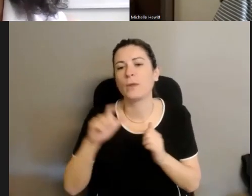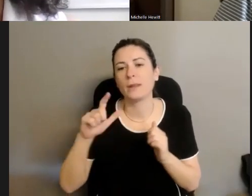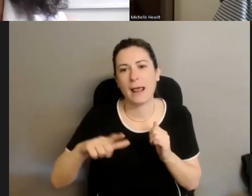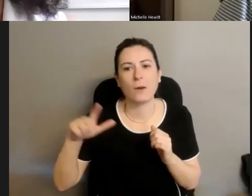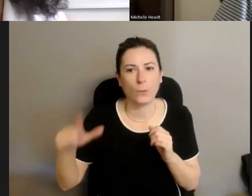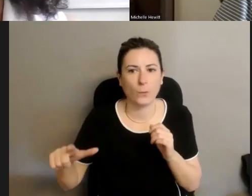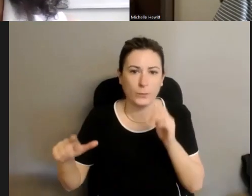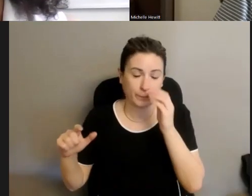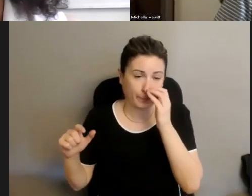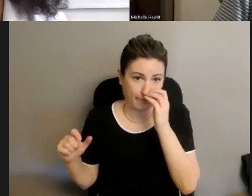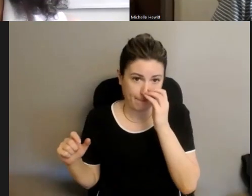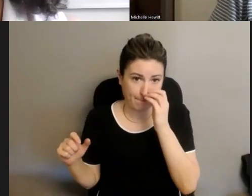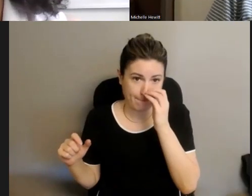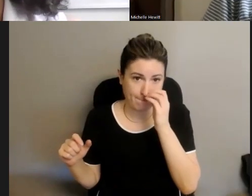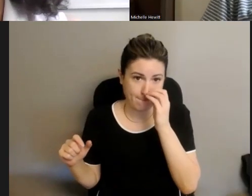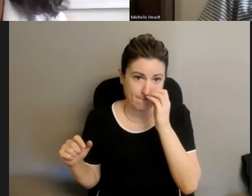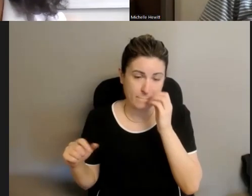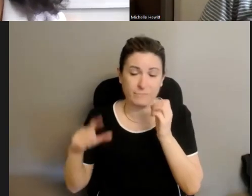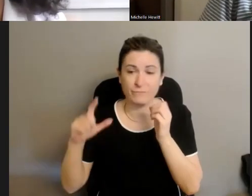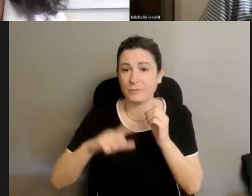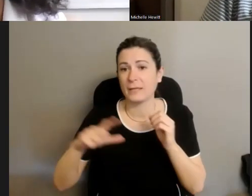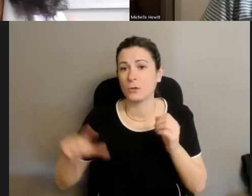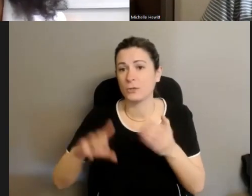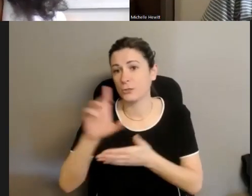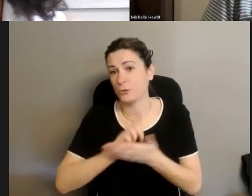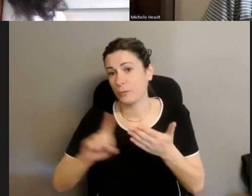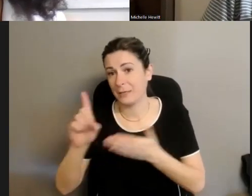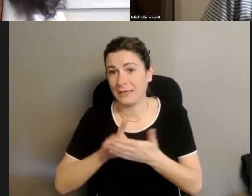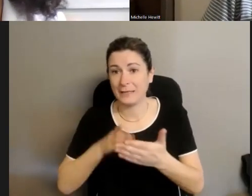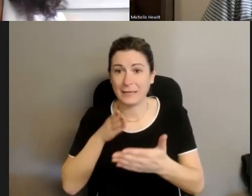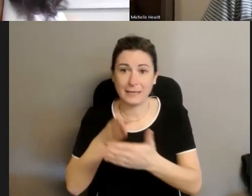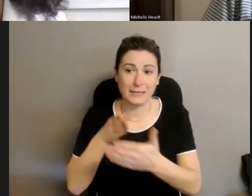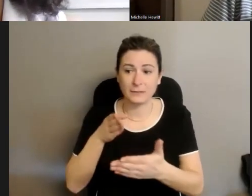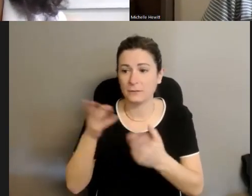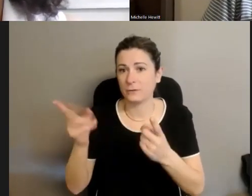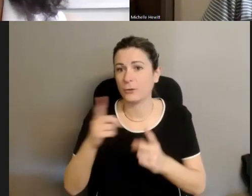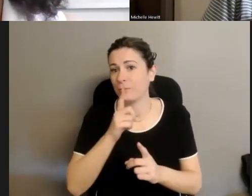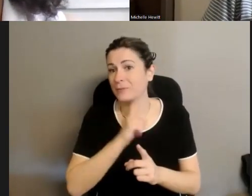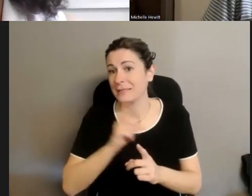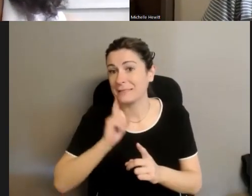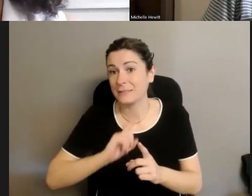against like different folks, for example, single mothers or